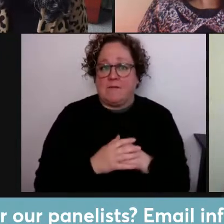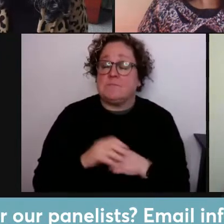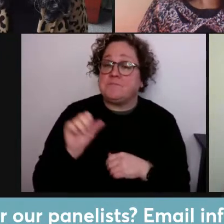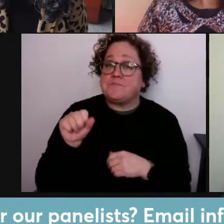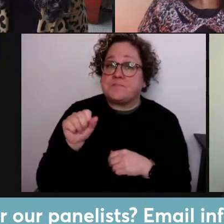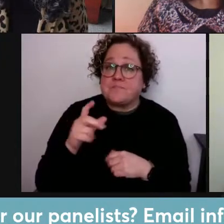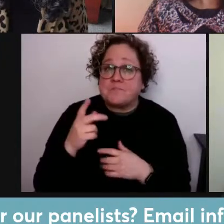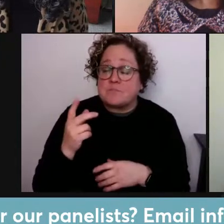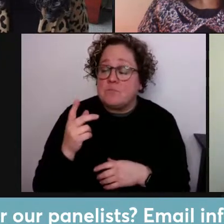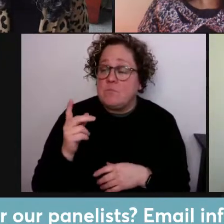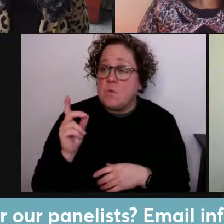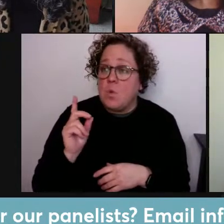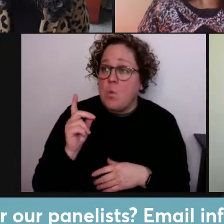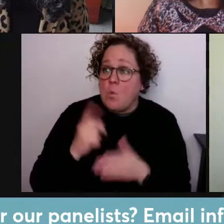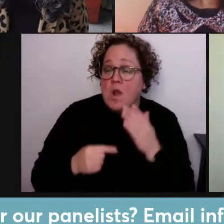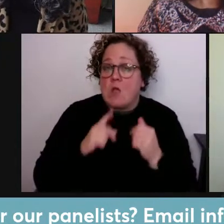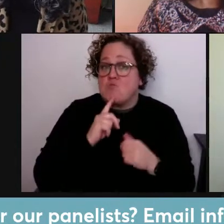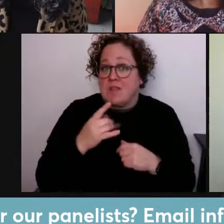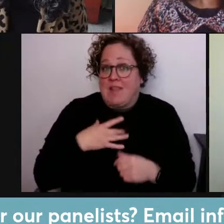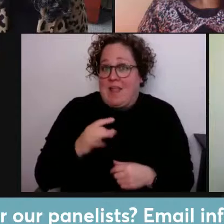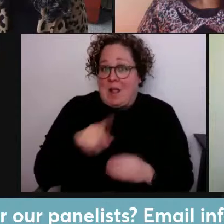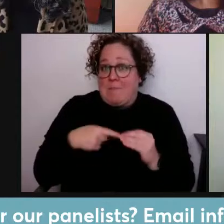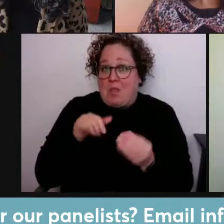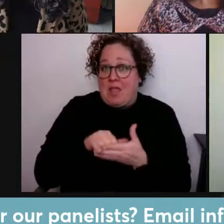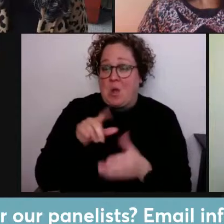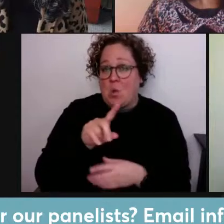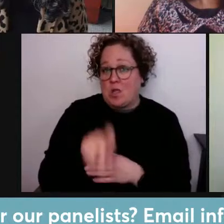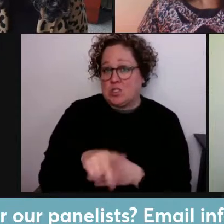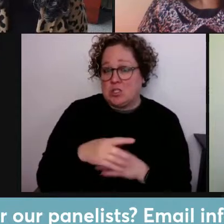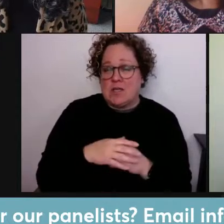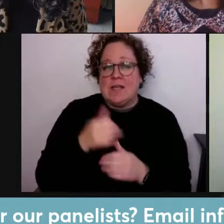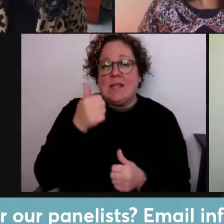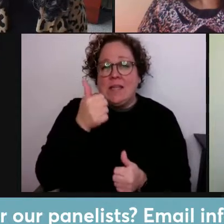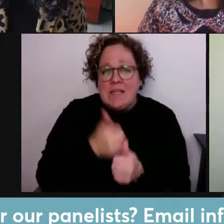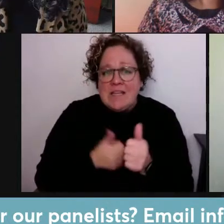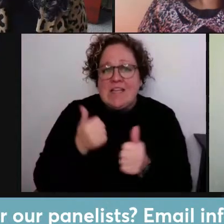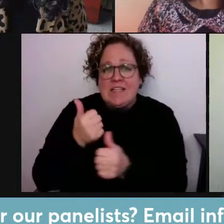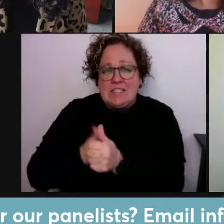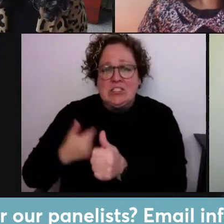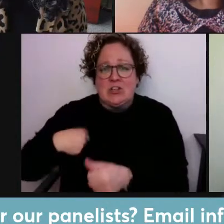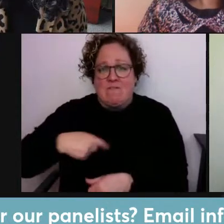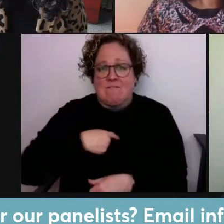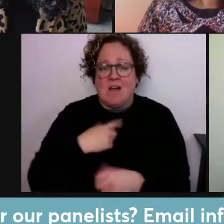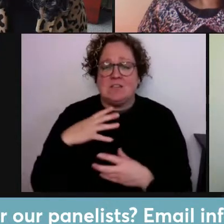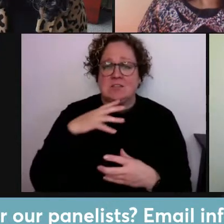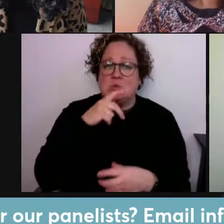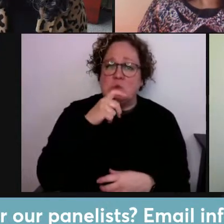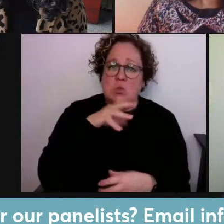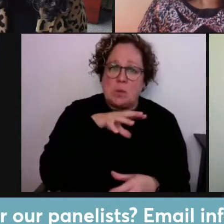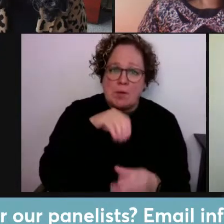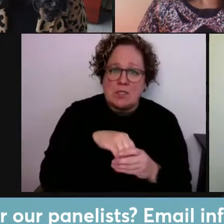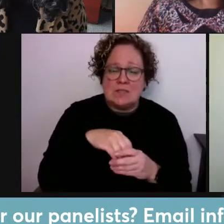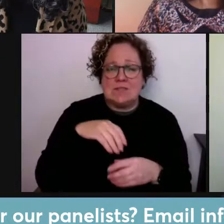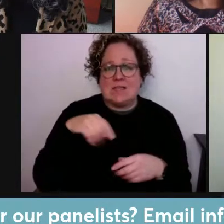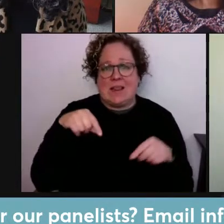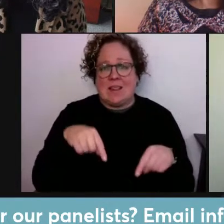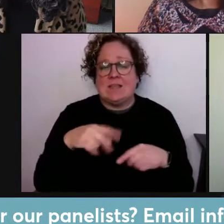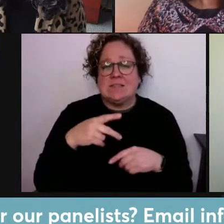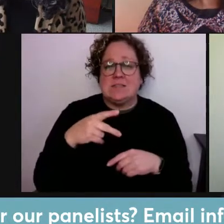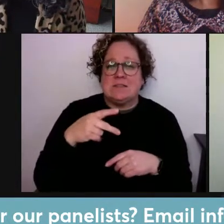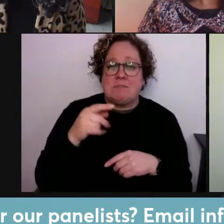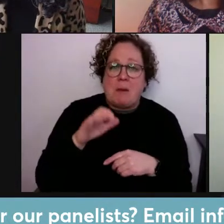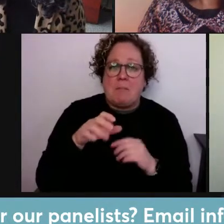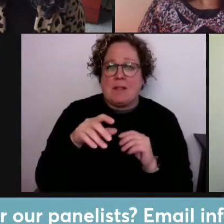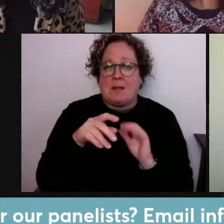I really like about this question is that each one of us who are participating in this public policy forum could